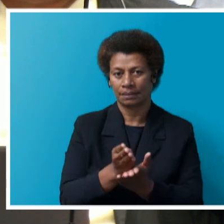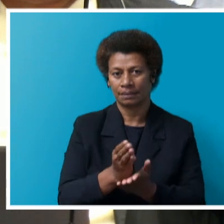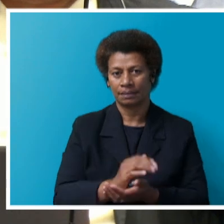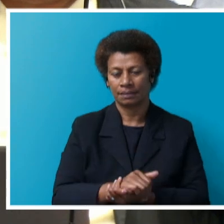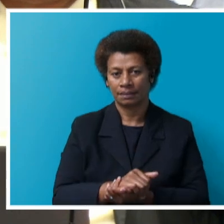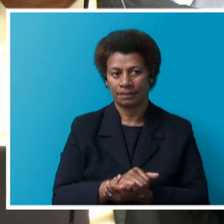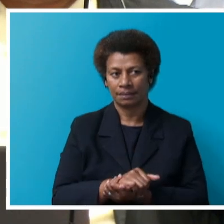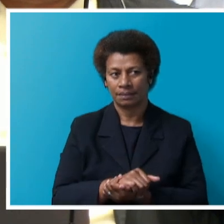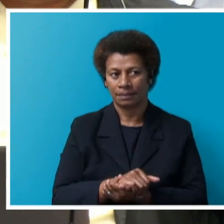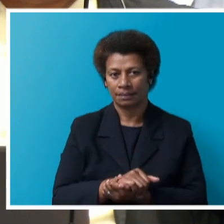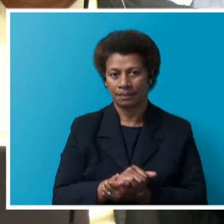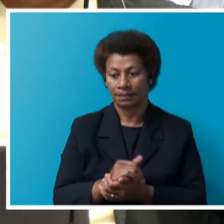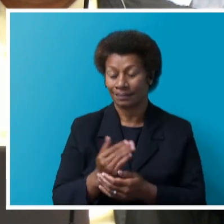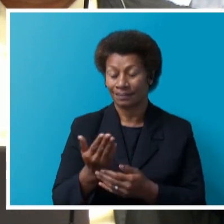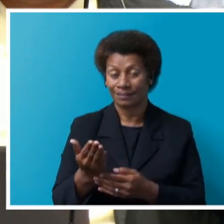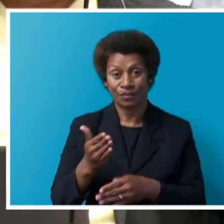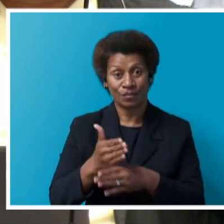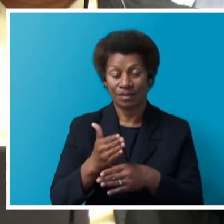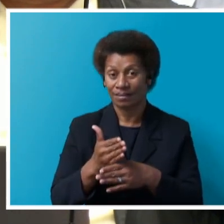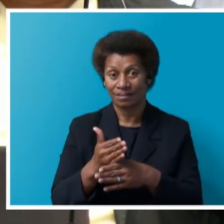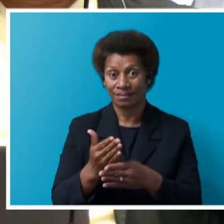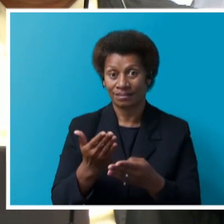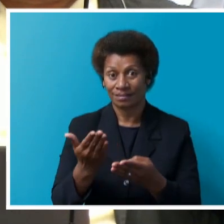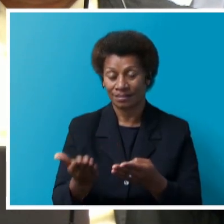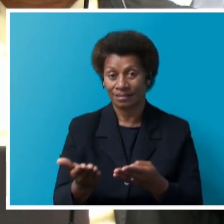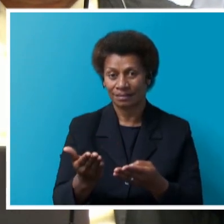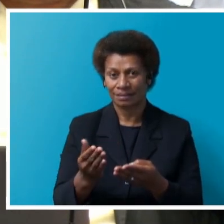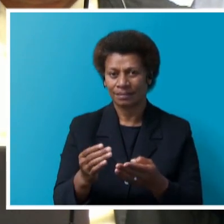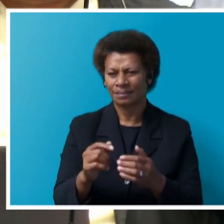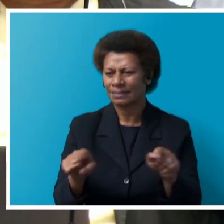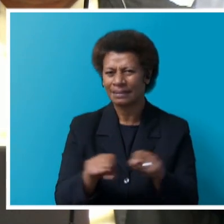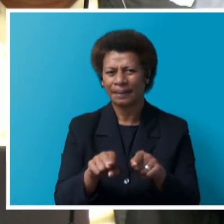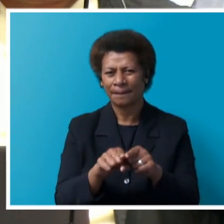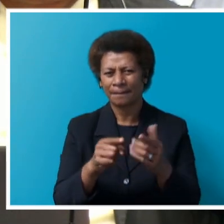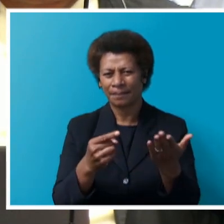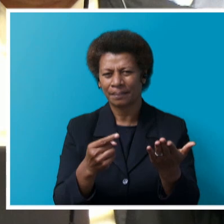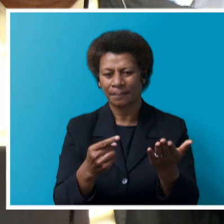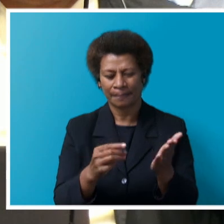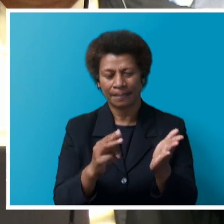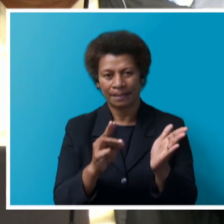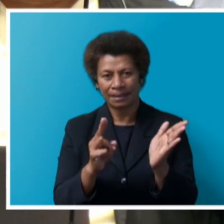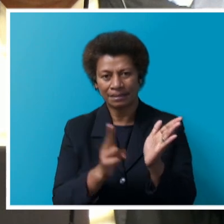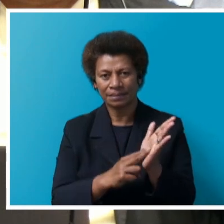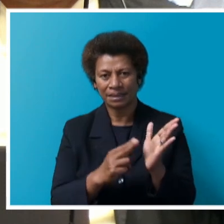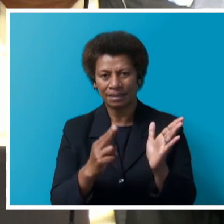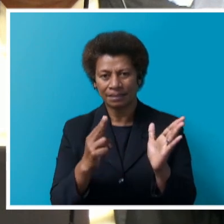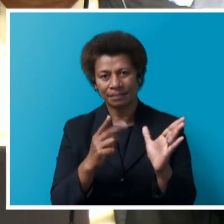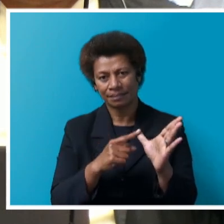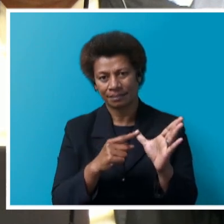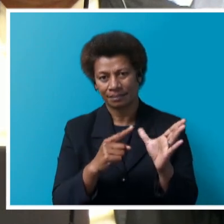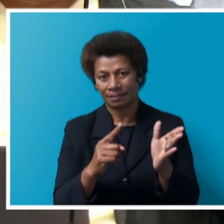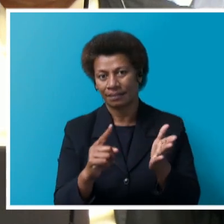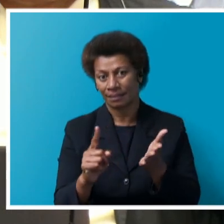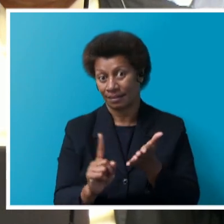a reminiscent of leaders like the late Nelson Mandela, men who endured hardship, rose above